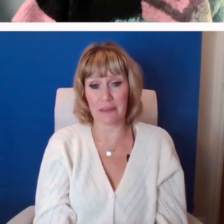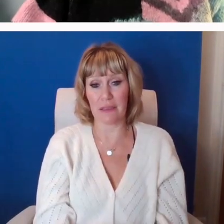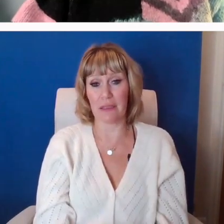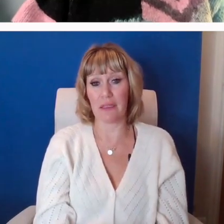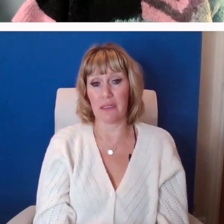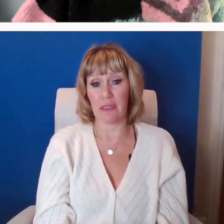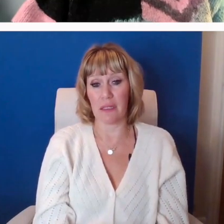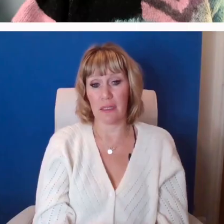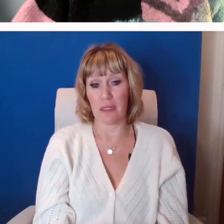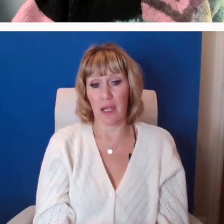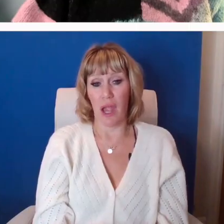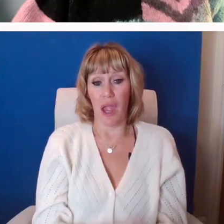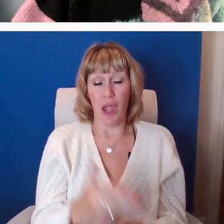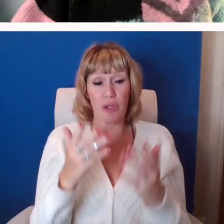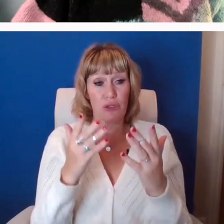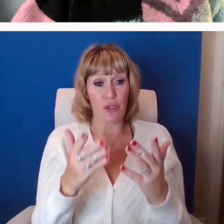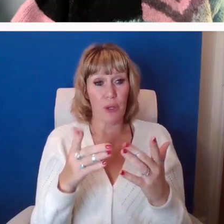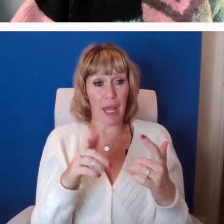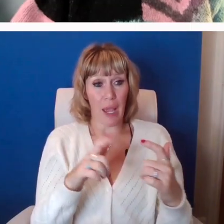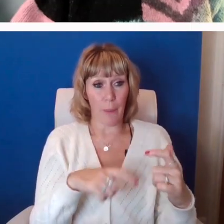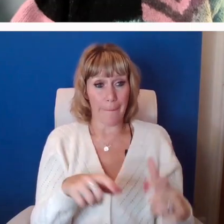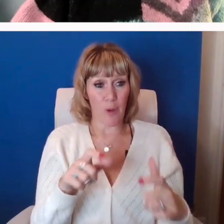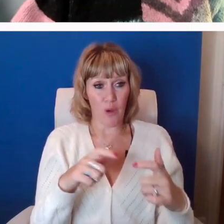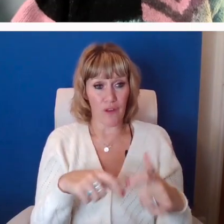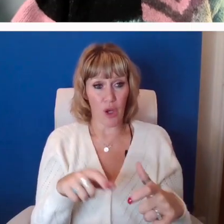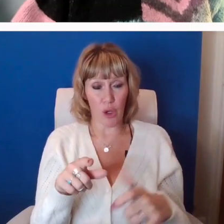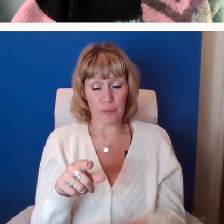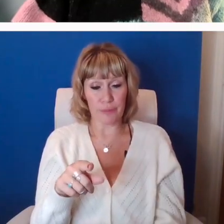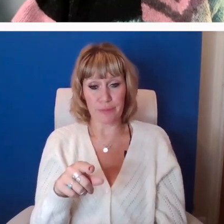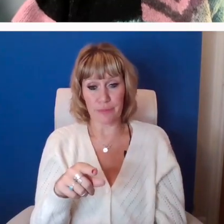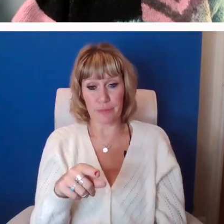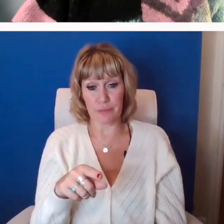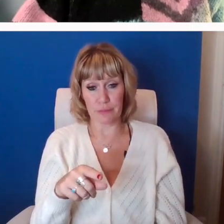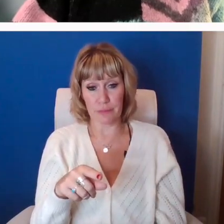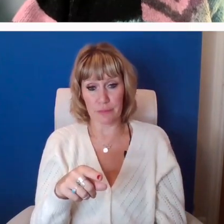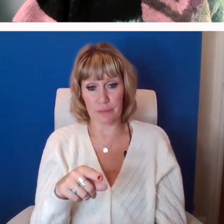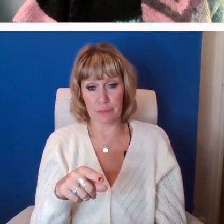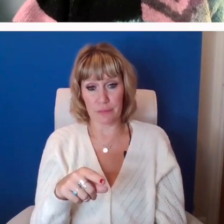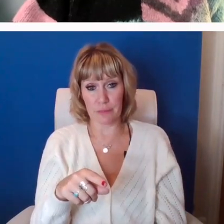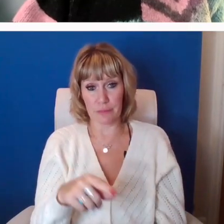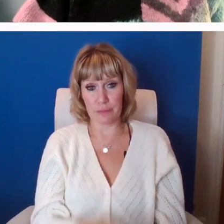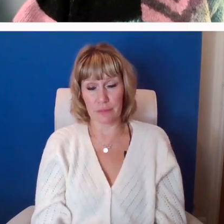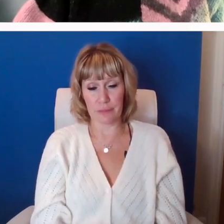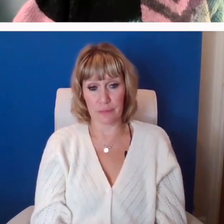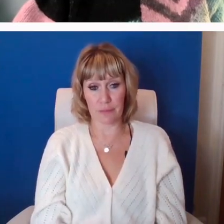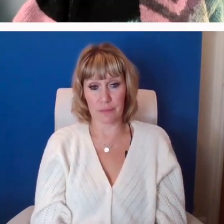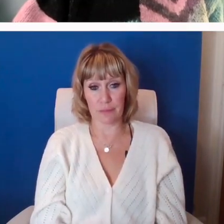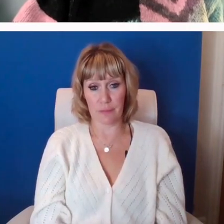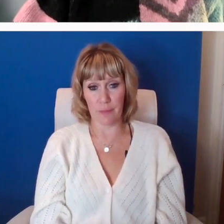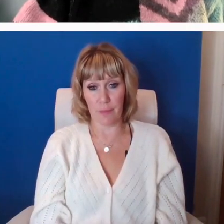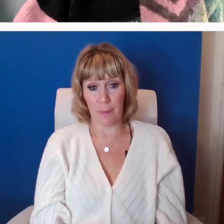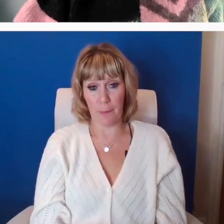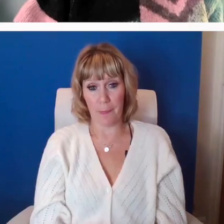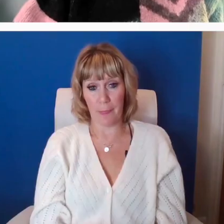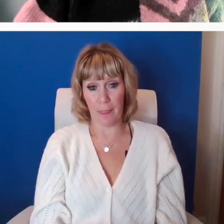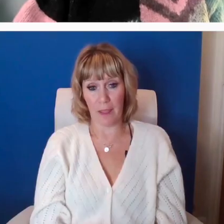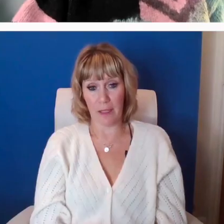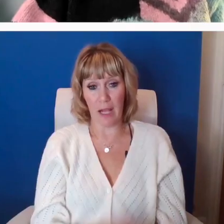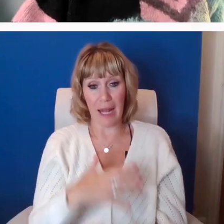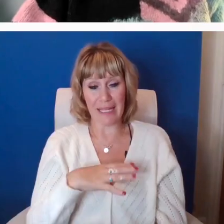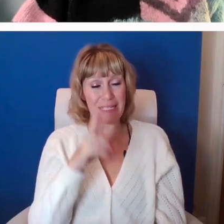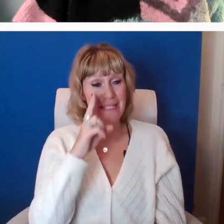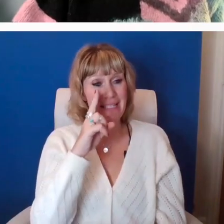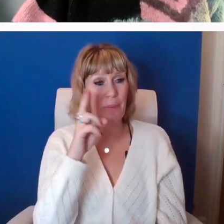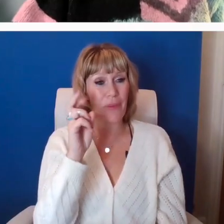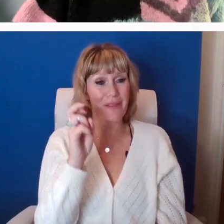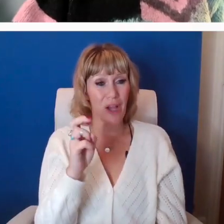So now we're moving on. I'm just going to have to move my Zoom thing around so that I can actually see what the title is.